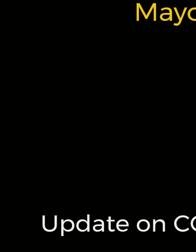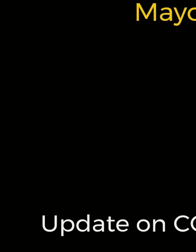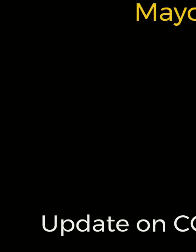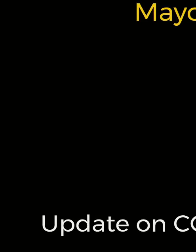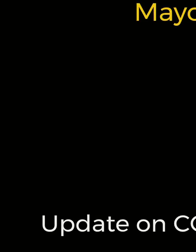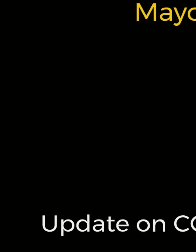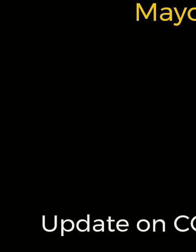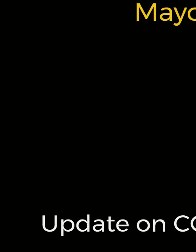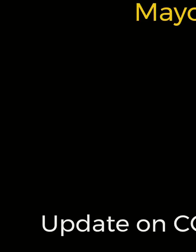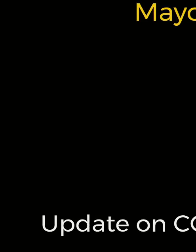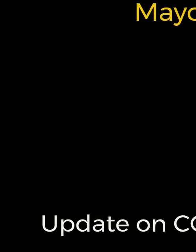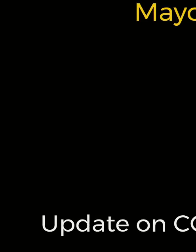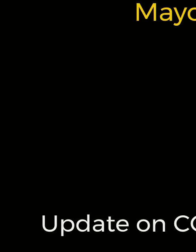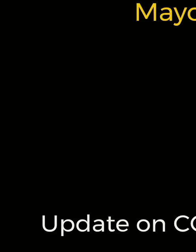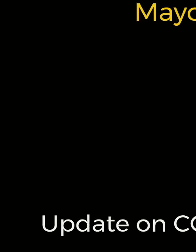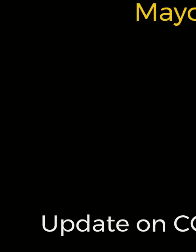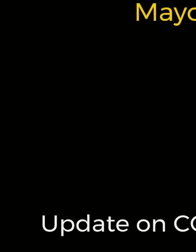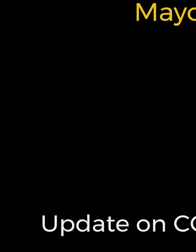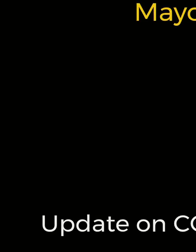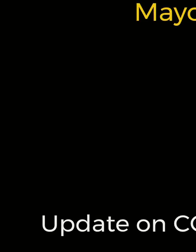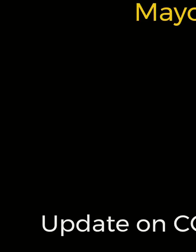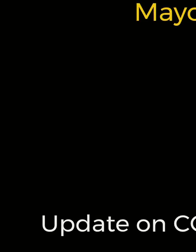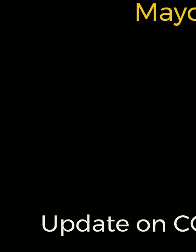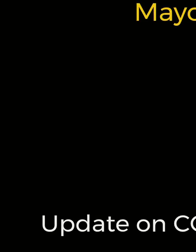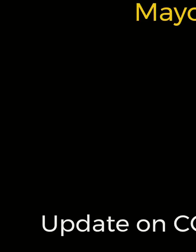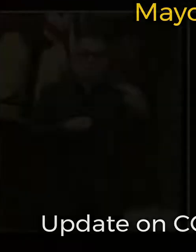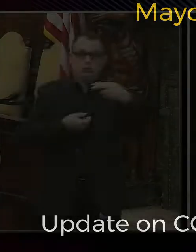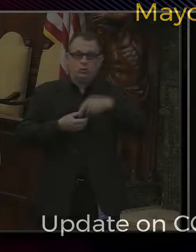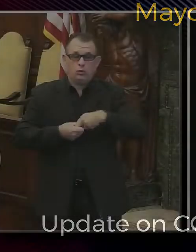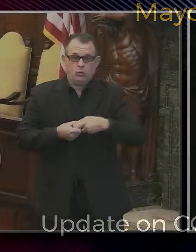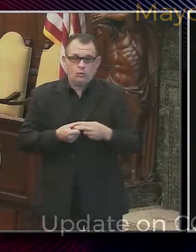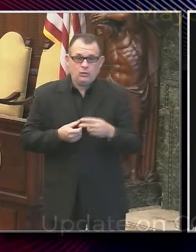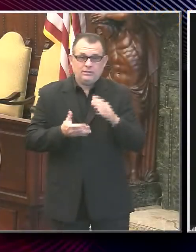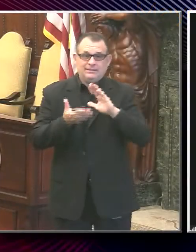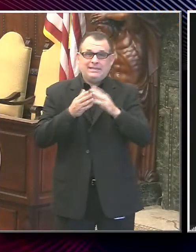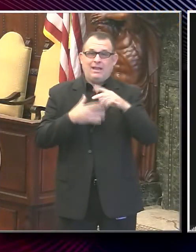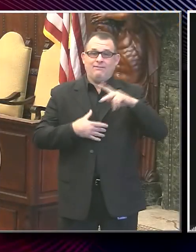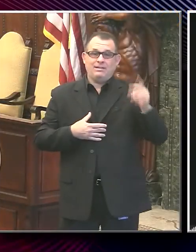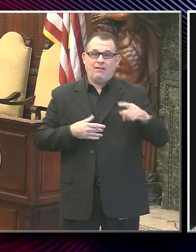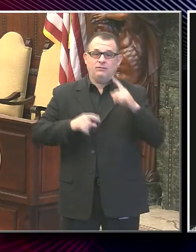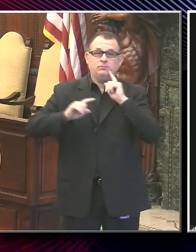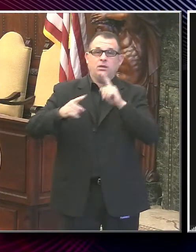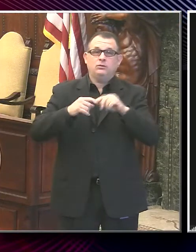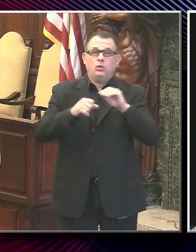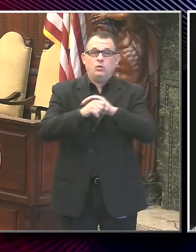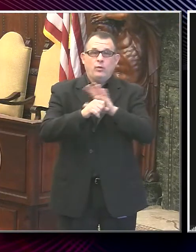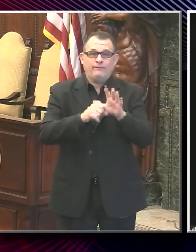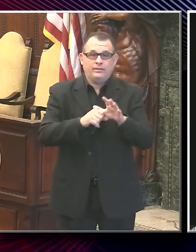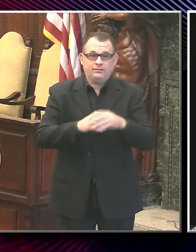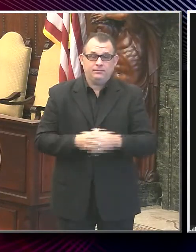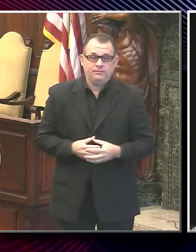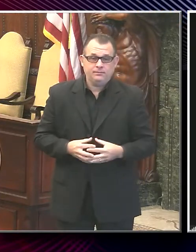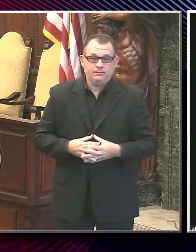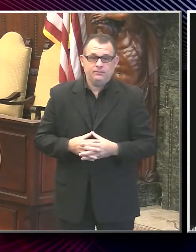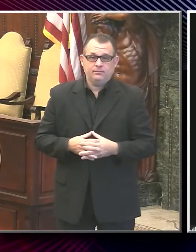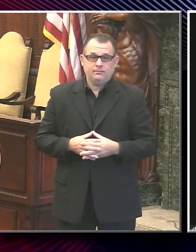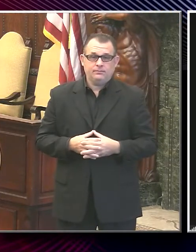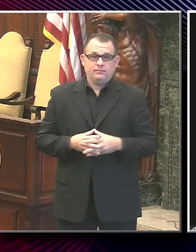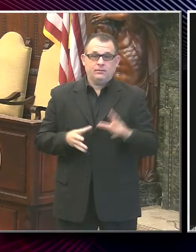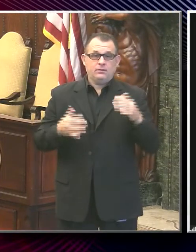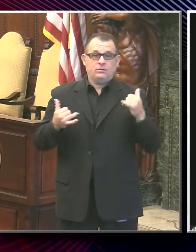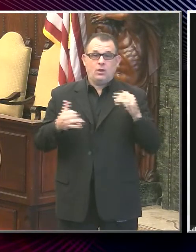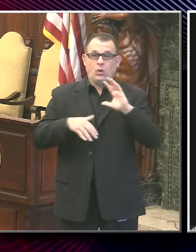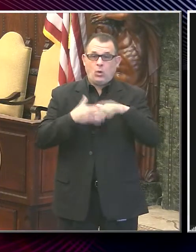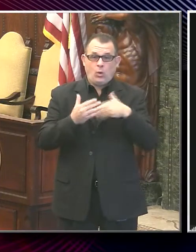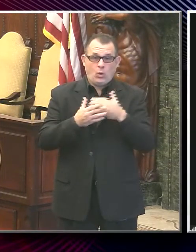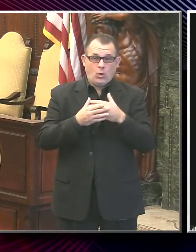Okay, good afternoon, and thank you for joining our briefing on the City of Philadelphia's response to COVID-19. Today, all speakers are